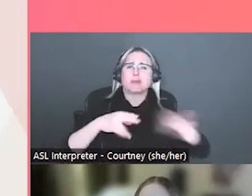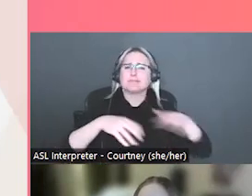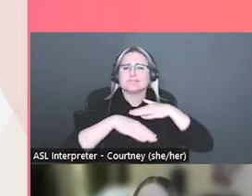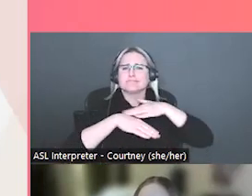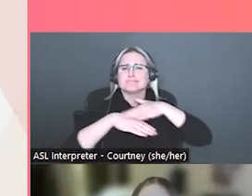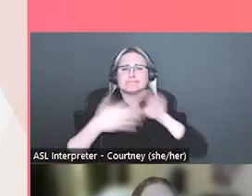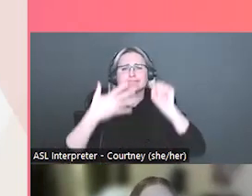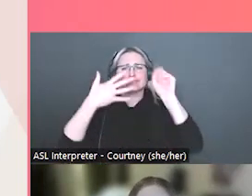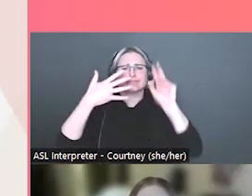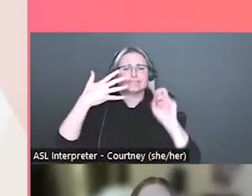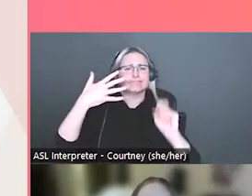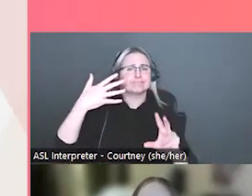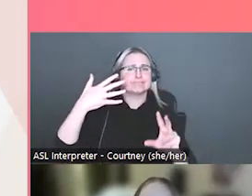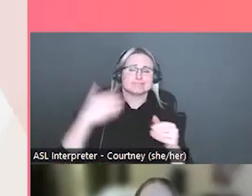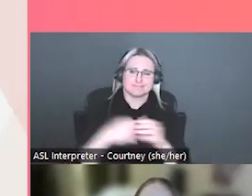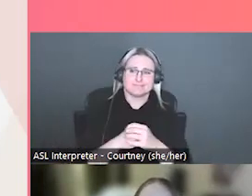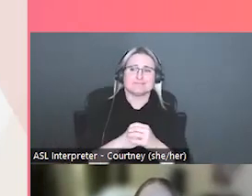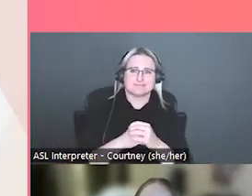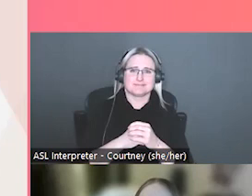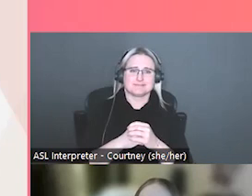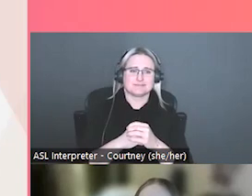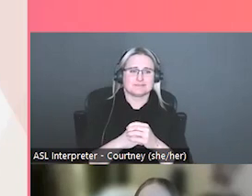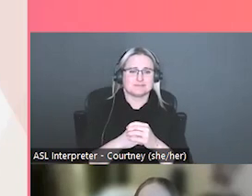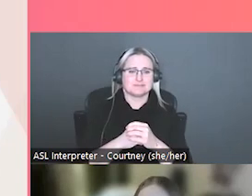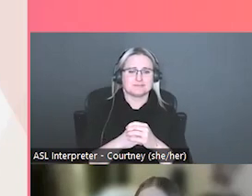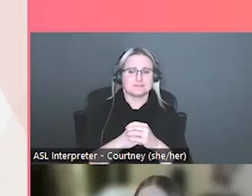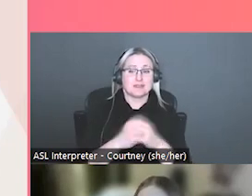of Fat Studies 101 to then see how we